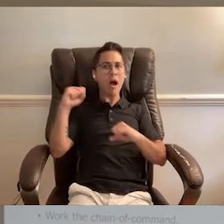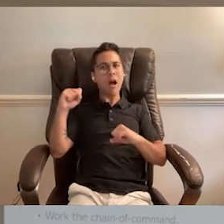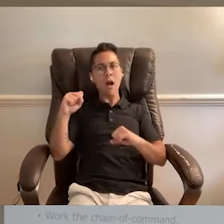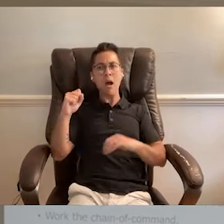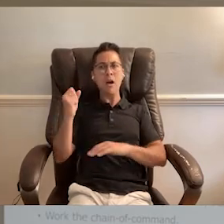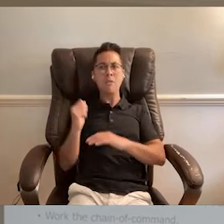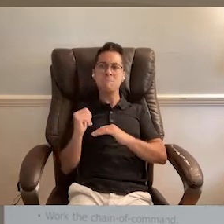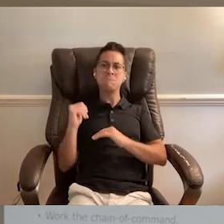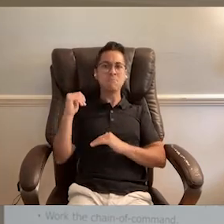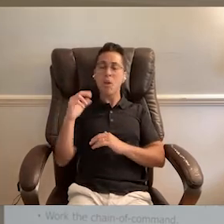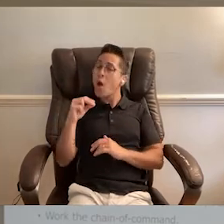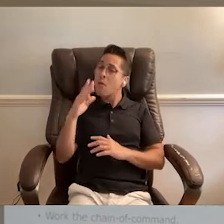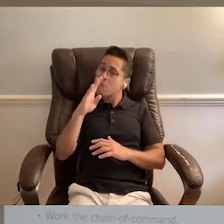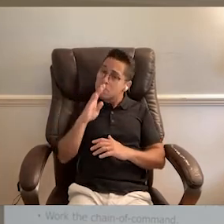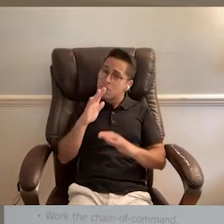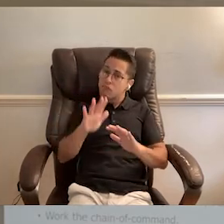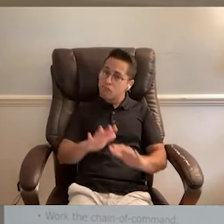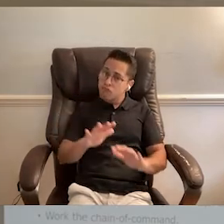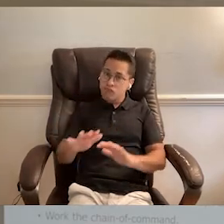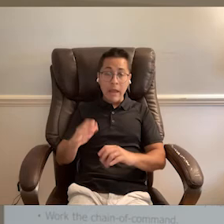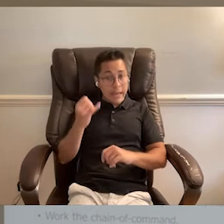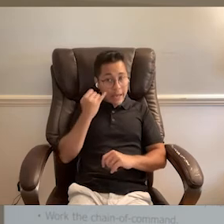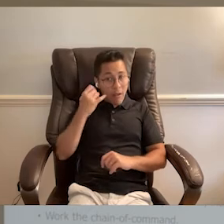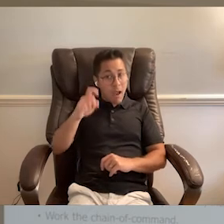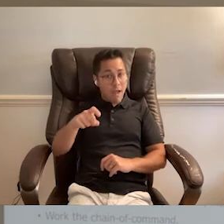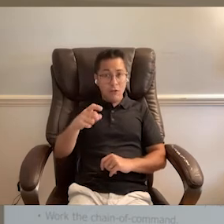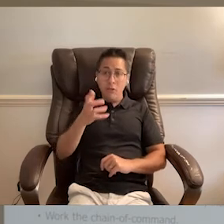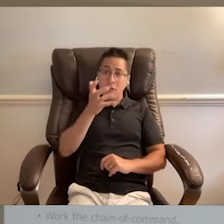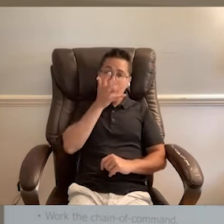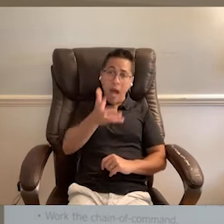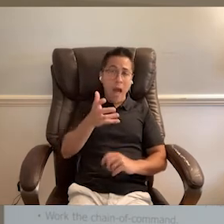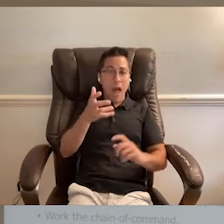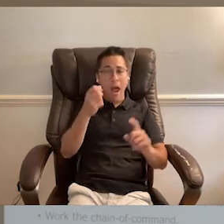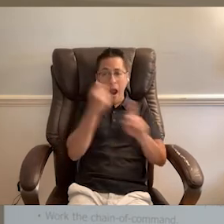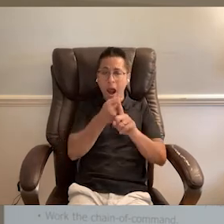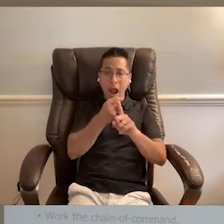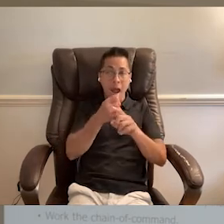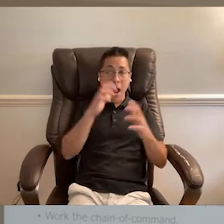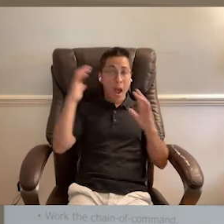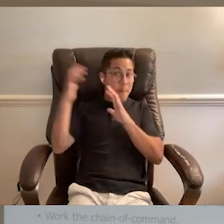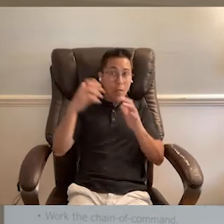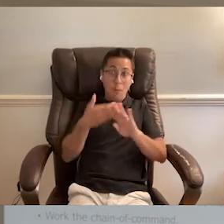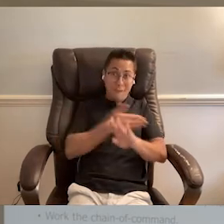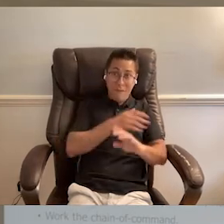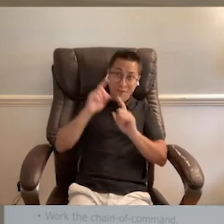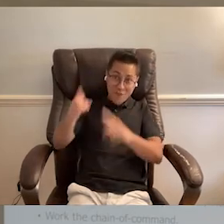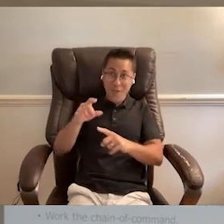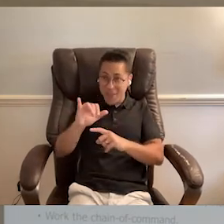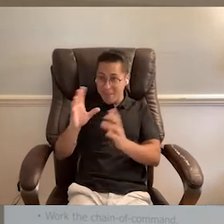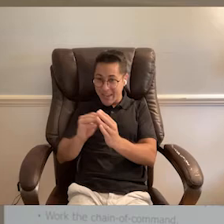down. If you need to yell and scream and hit a pillow before you go to the IEP meeting and get that anger